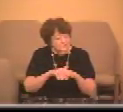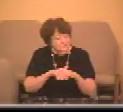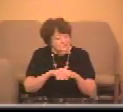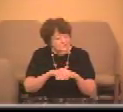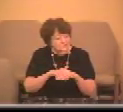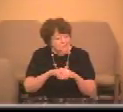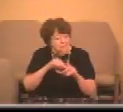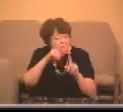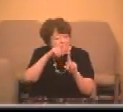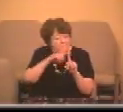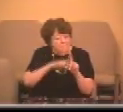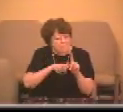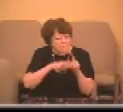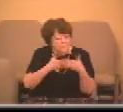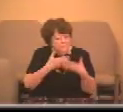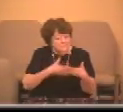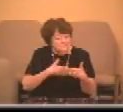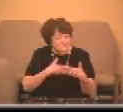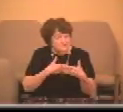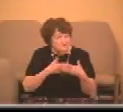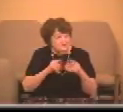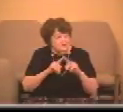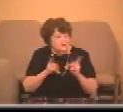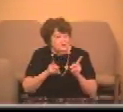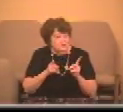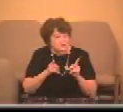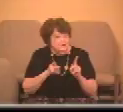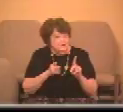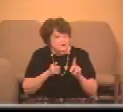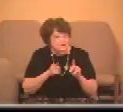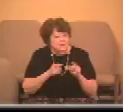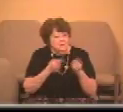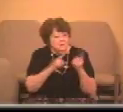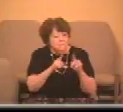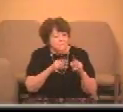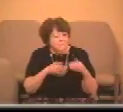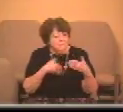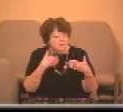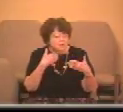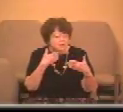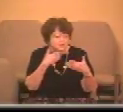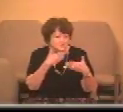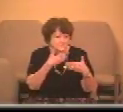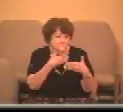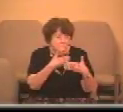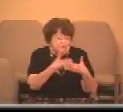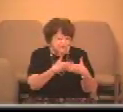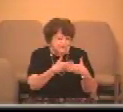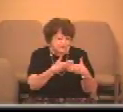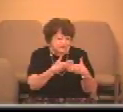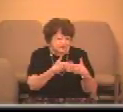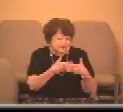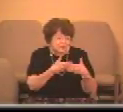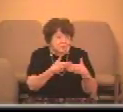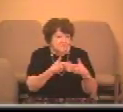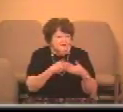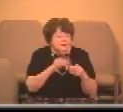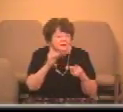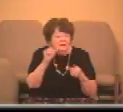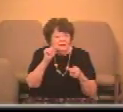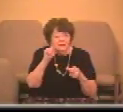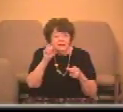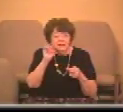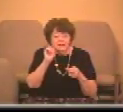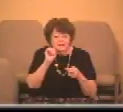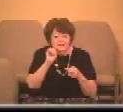the pace can start to get pretty fast, pretty quick. In the case of this particular couple, they are working